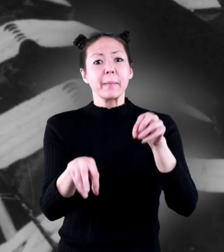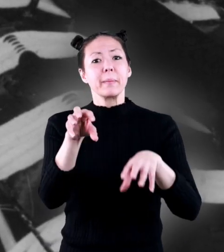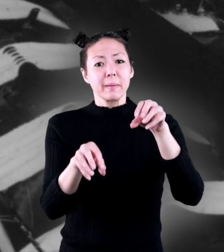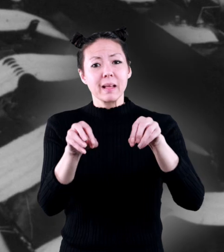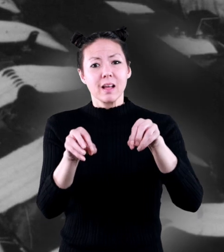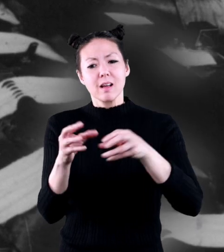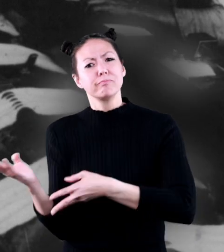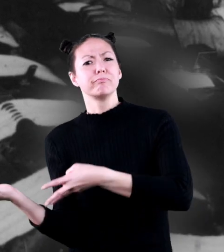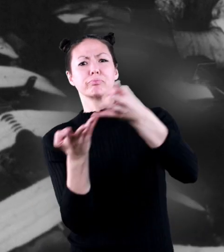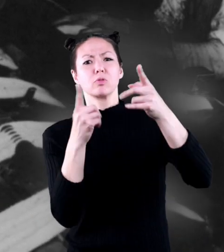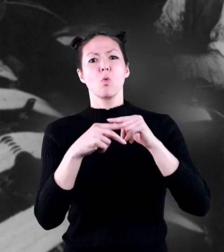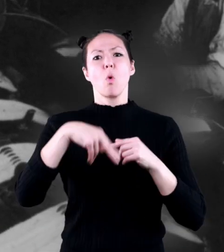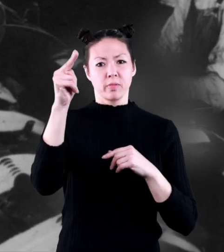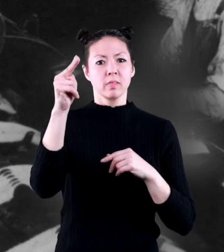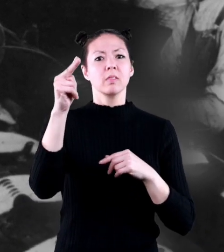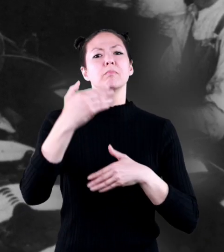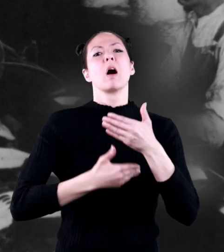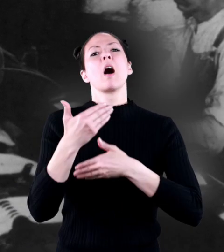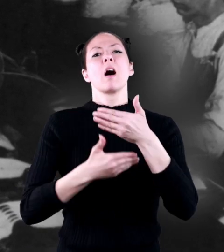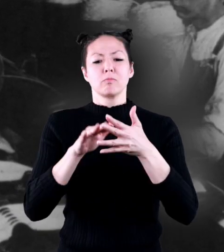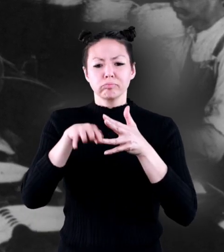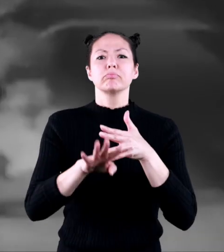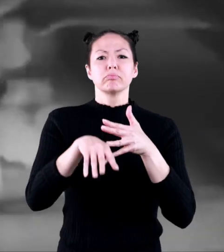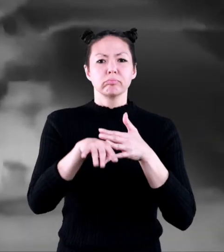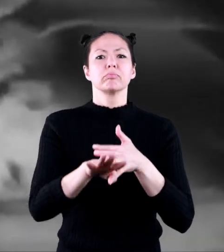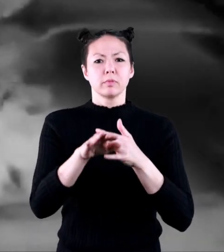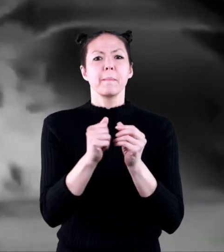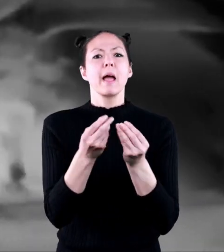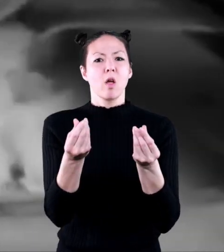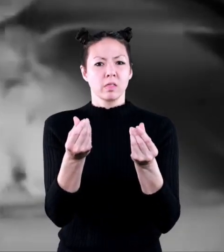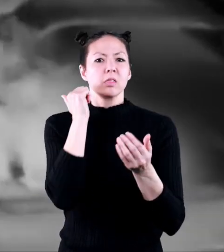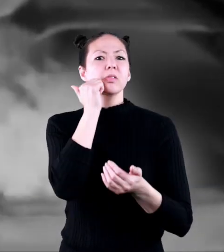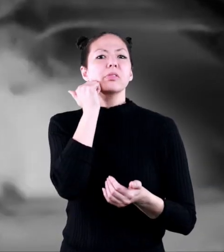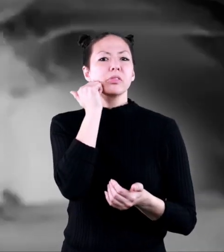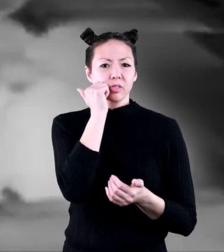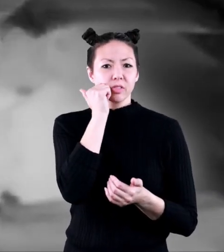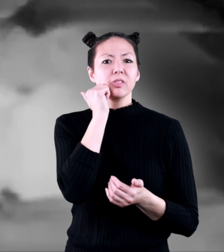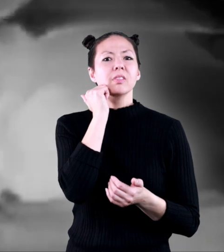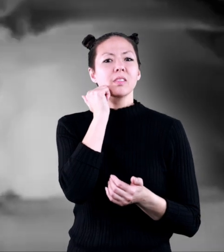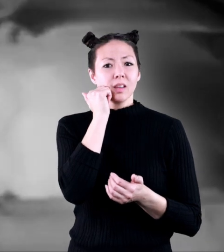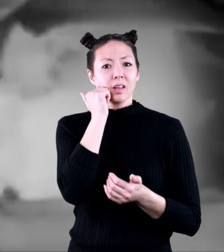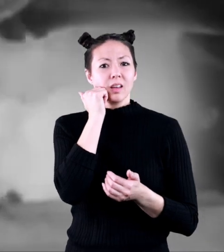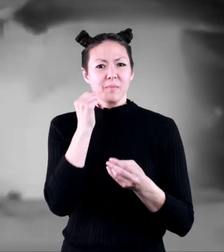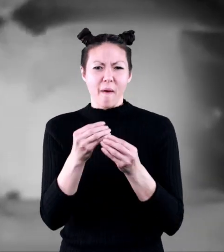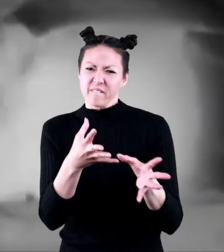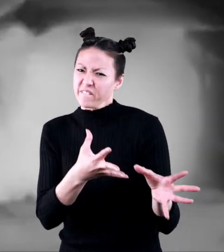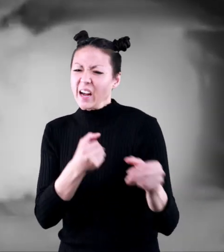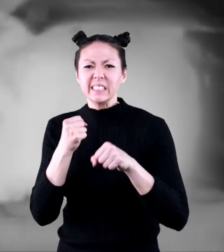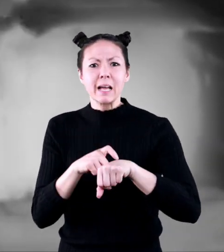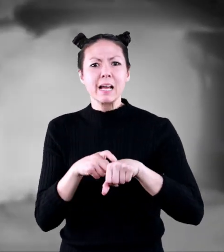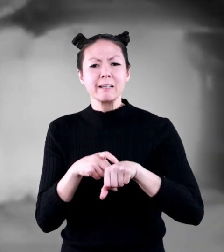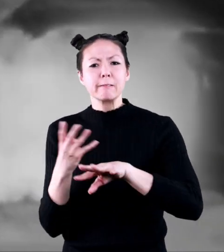north, where it was then processed and weaved into cloth. The cotton gin made possible the removing of cottonseed much faster